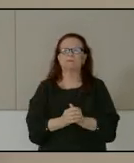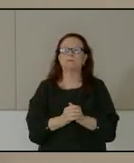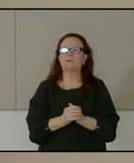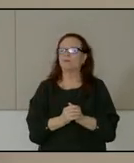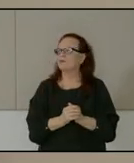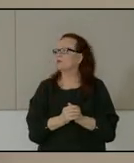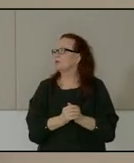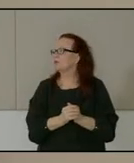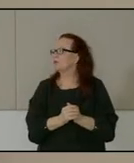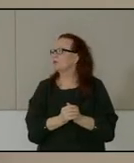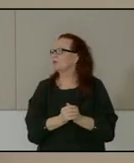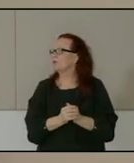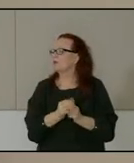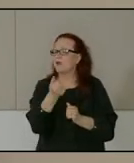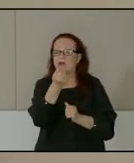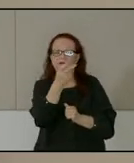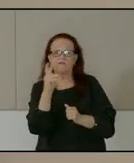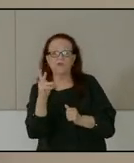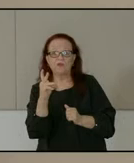A few decades ago,